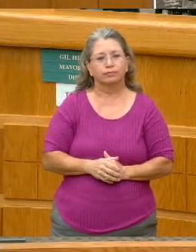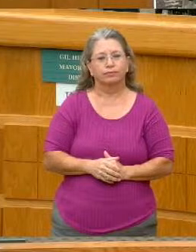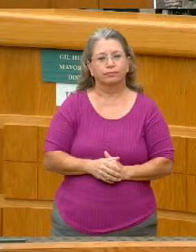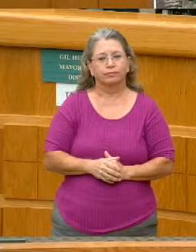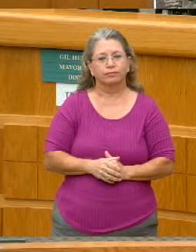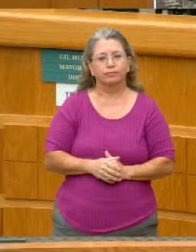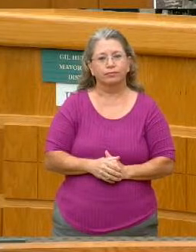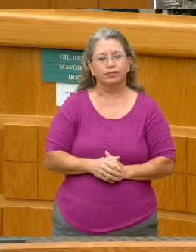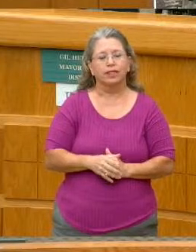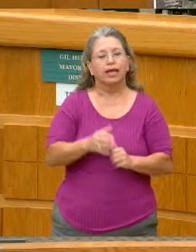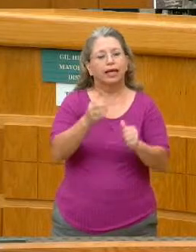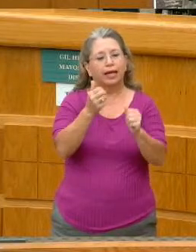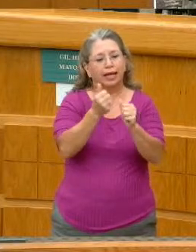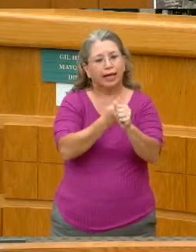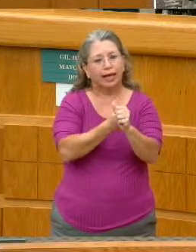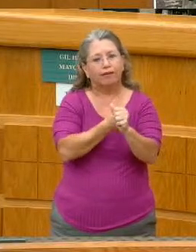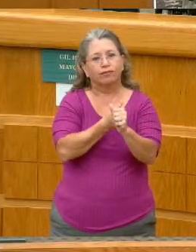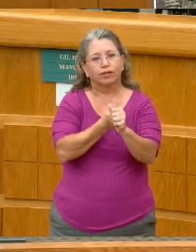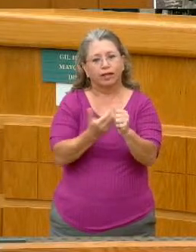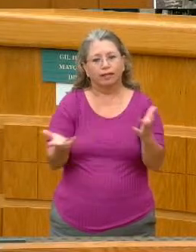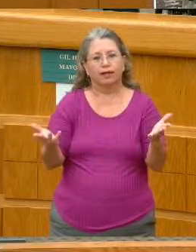Everything has a price.